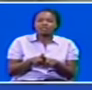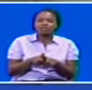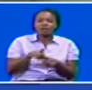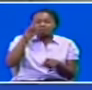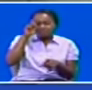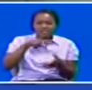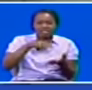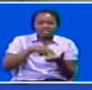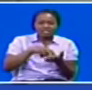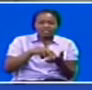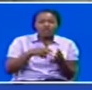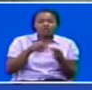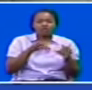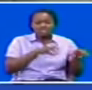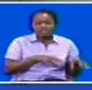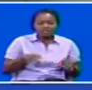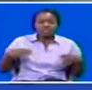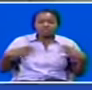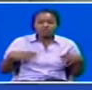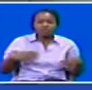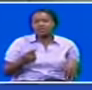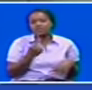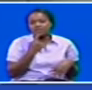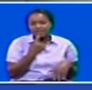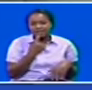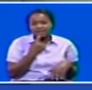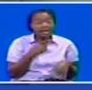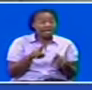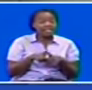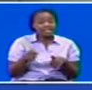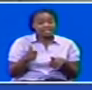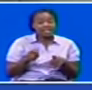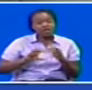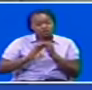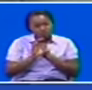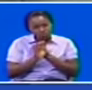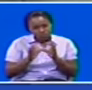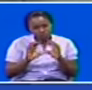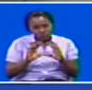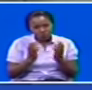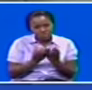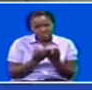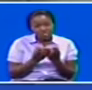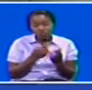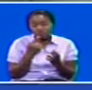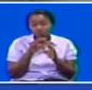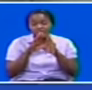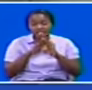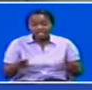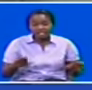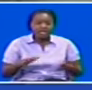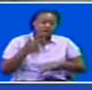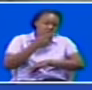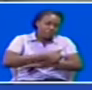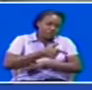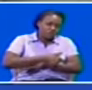the long-suffering people of Turkana and for all the other communities on whose land petroleum has